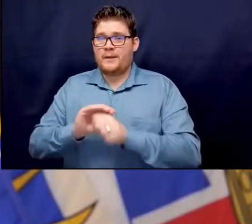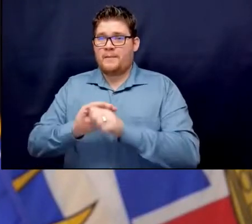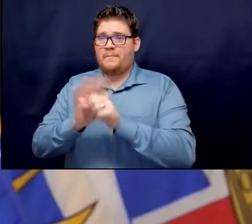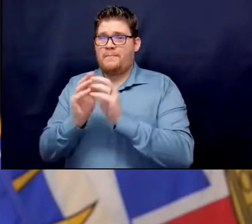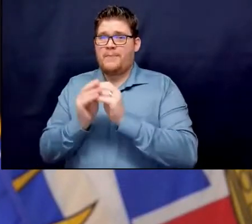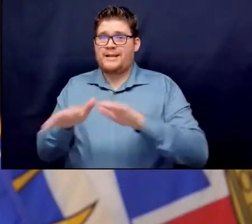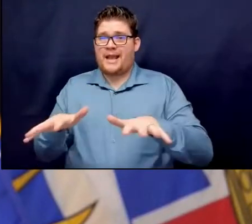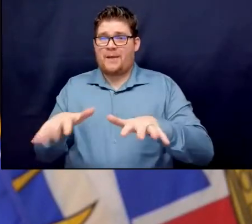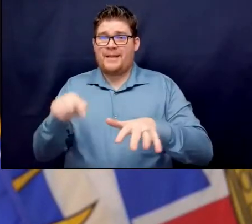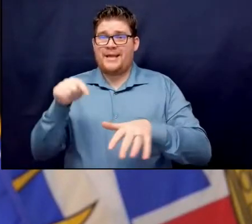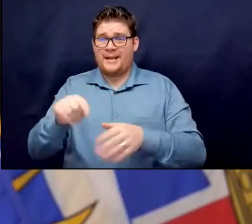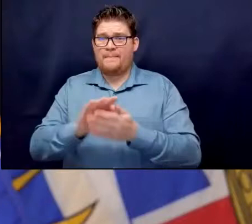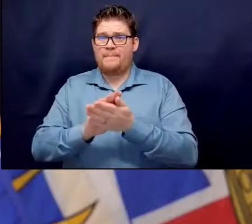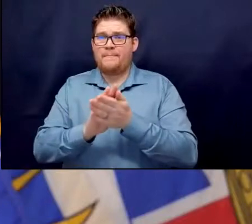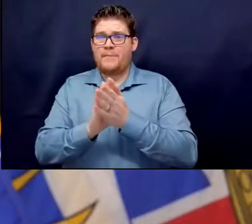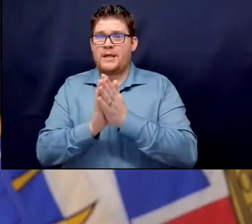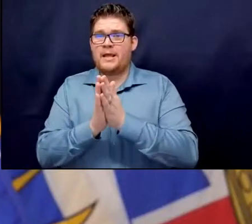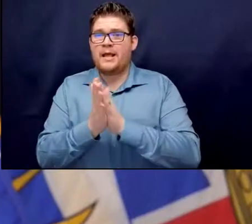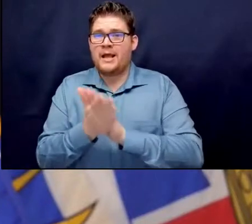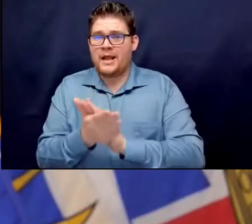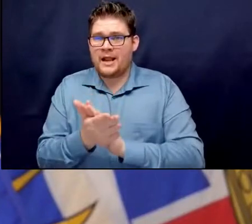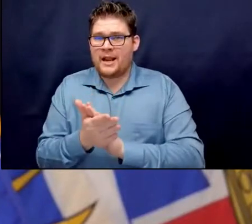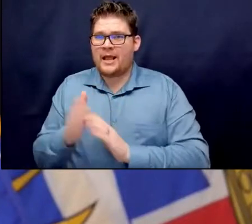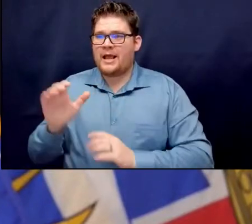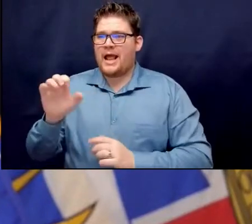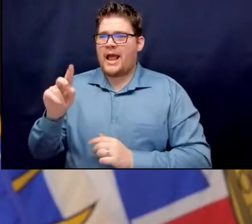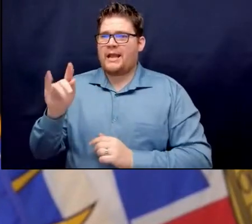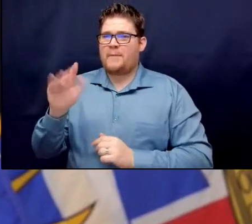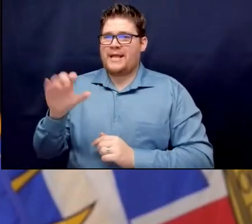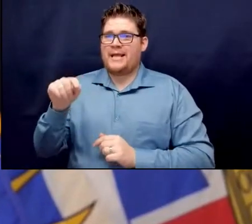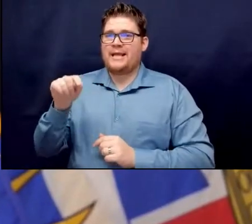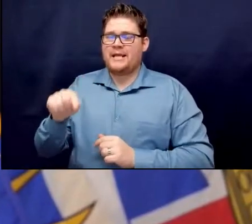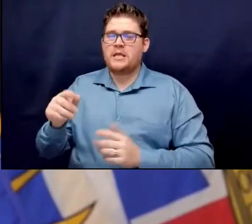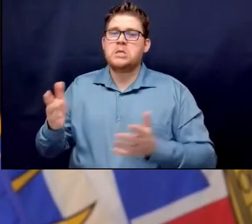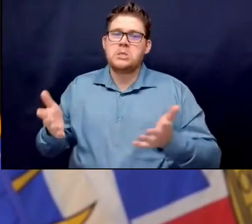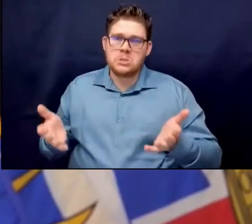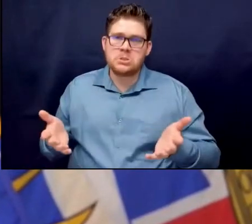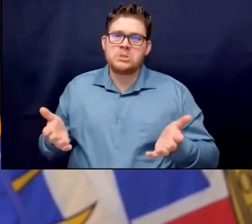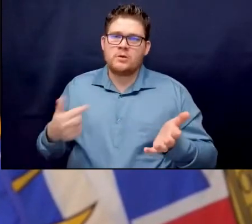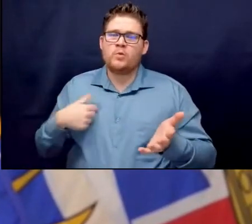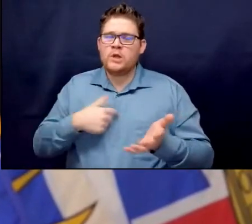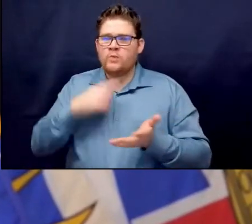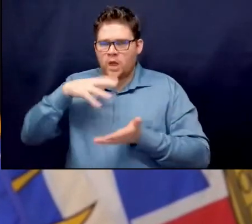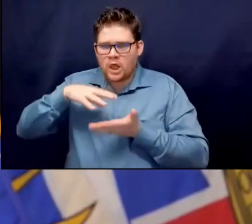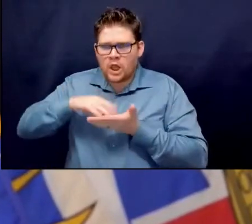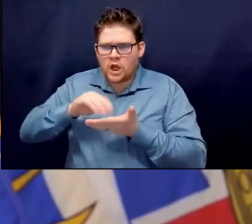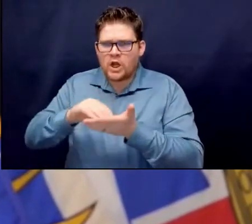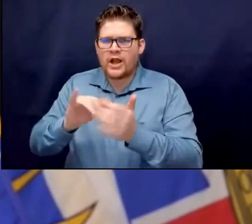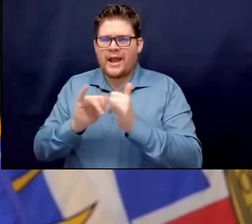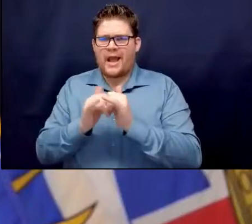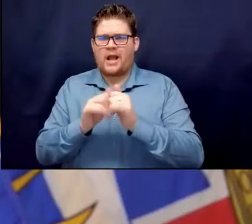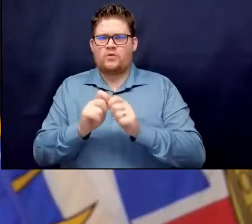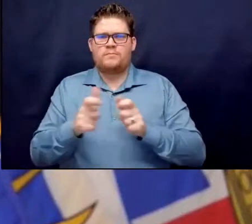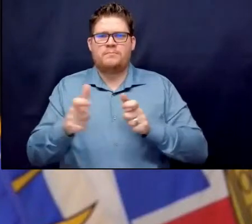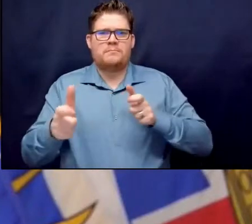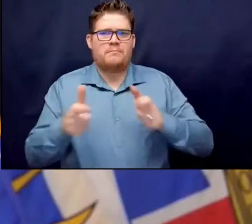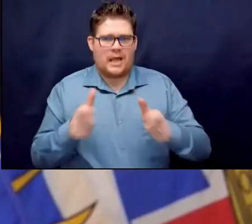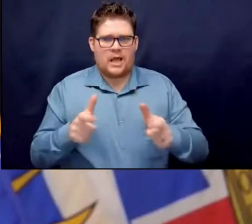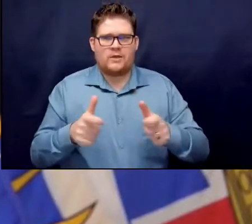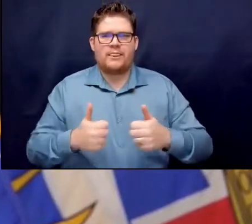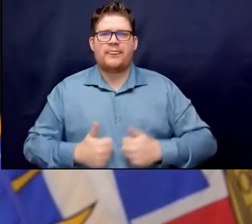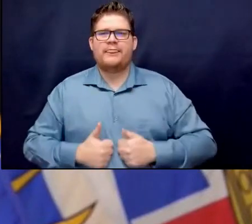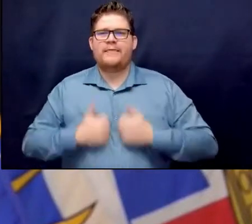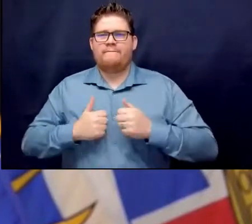last 3 years, but if we make it to Easter, I think we're going to be in a really different place. And yeah, I do think we're going to